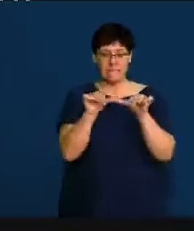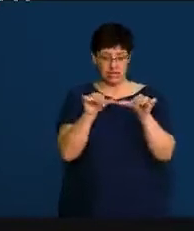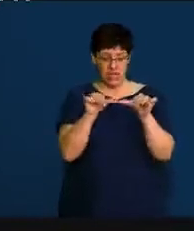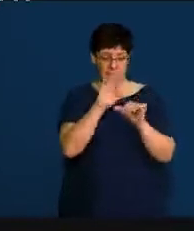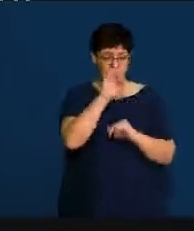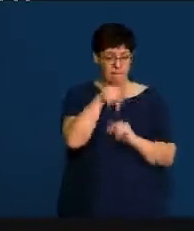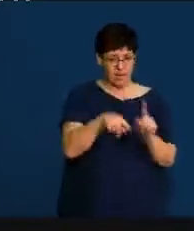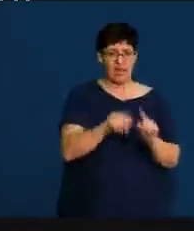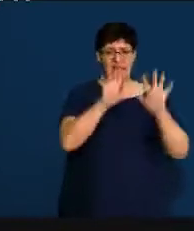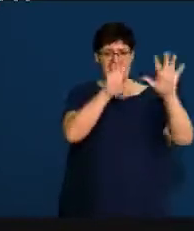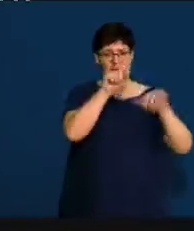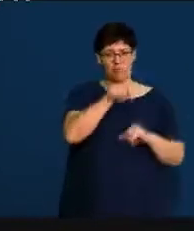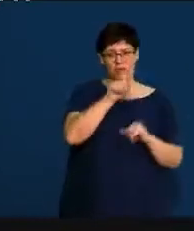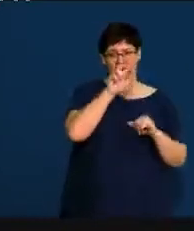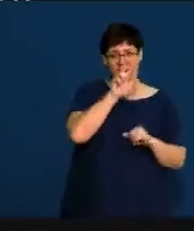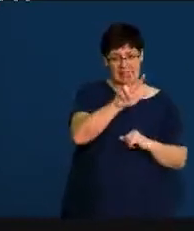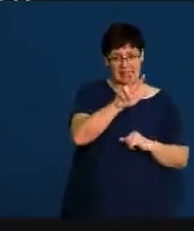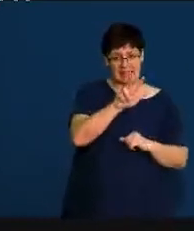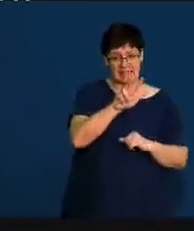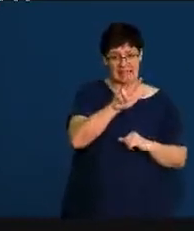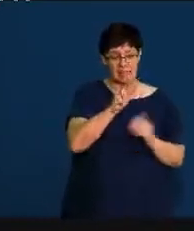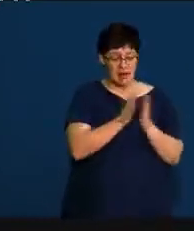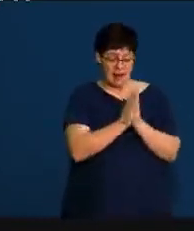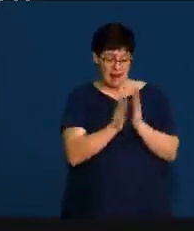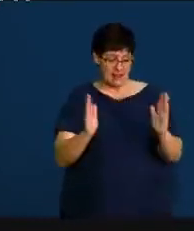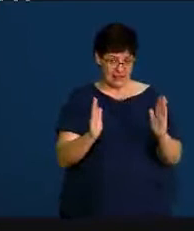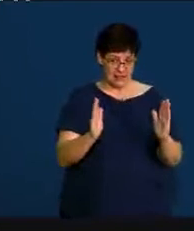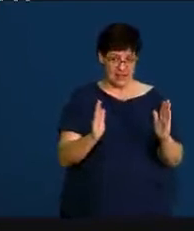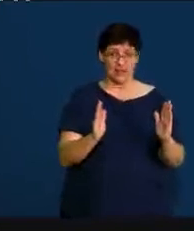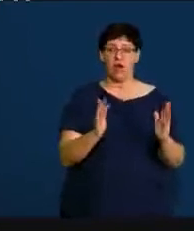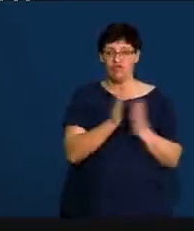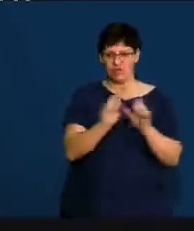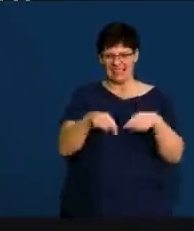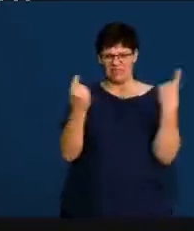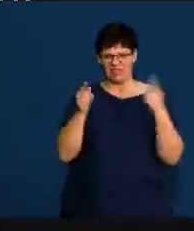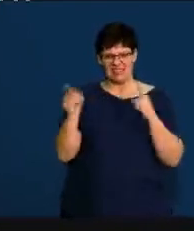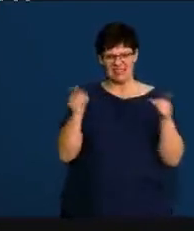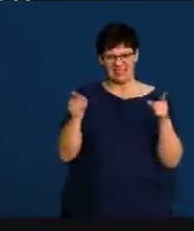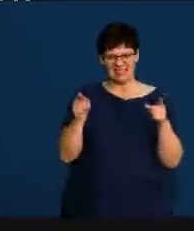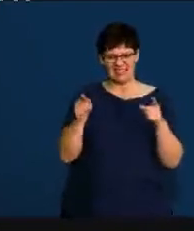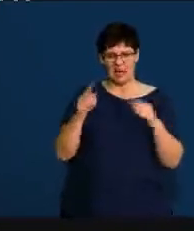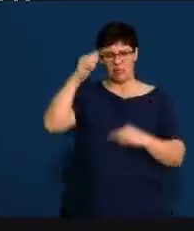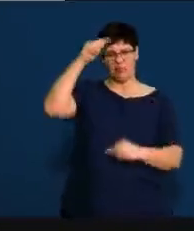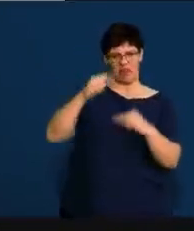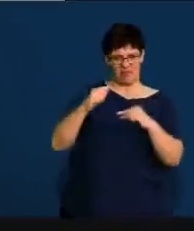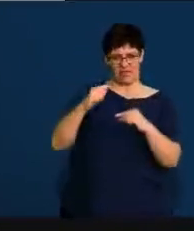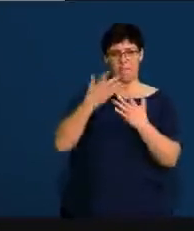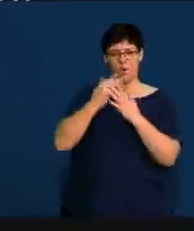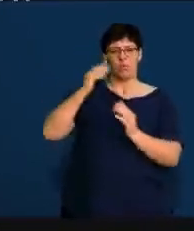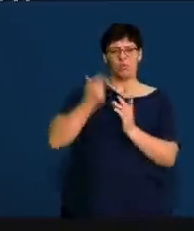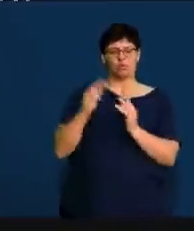map 10.8, which is the length. Notice the difference in the breadth, which is the shorter